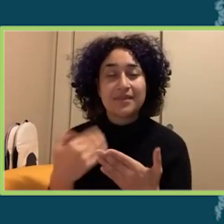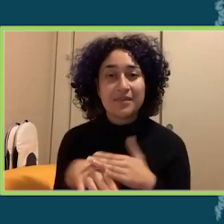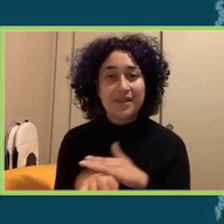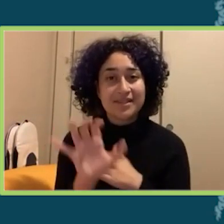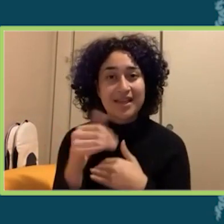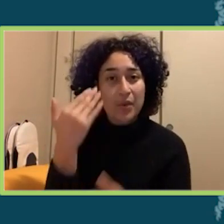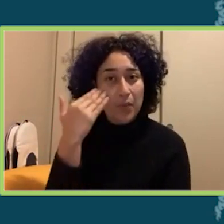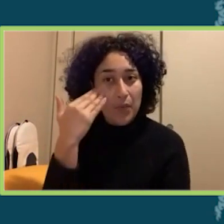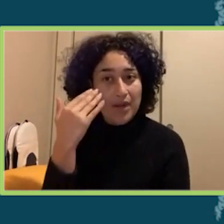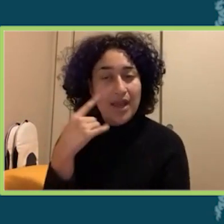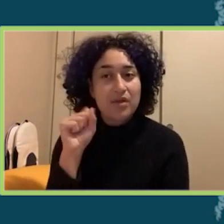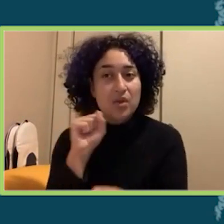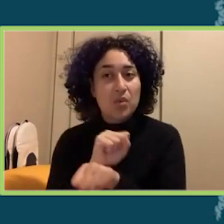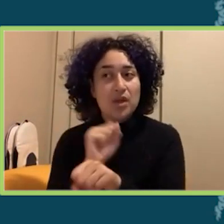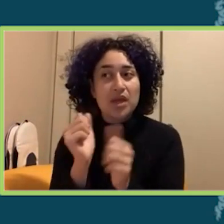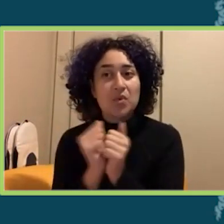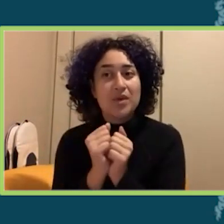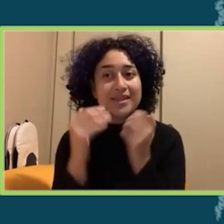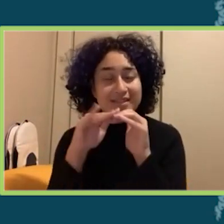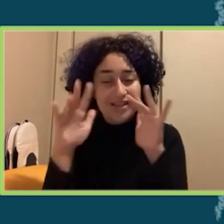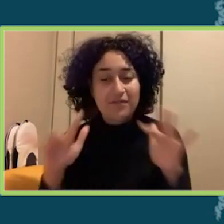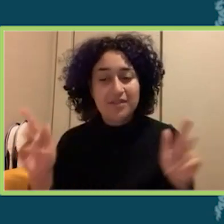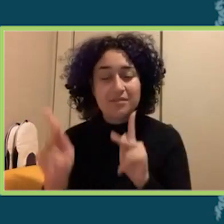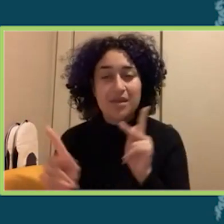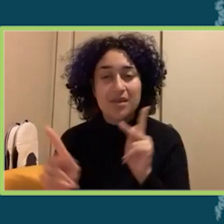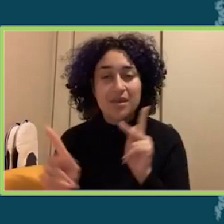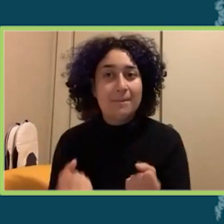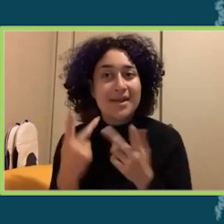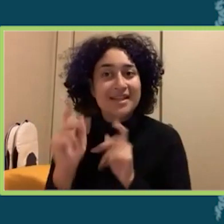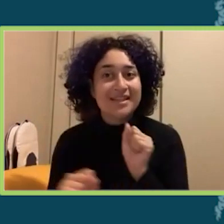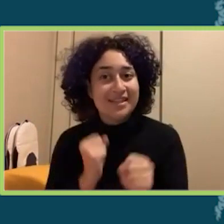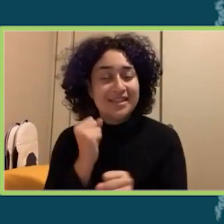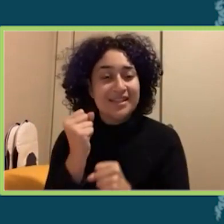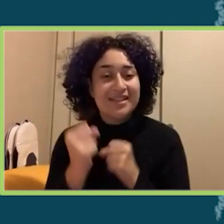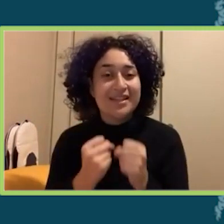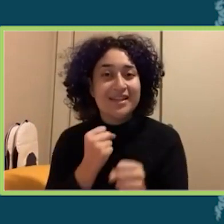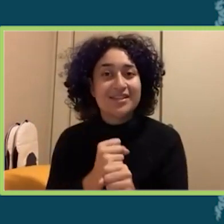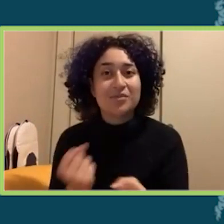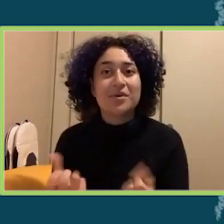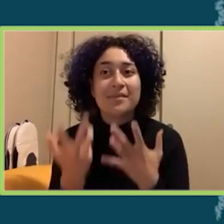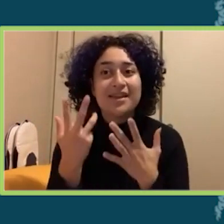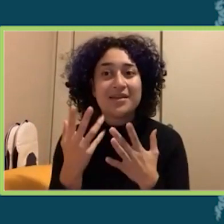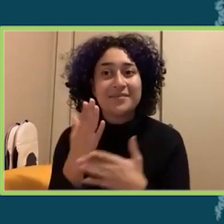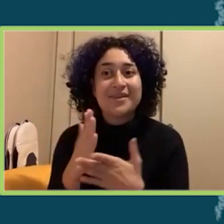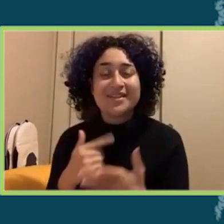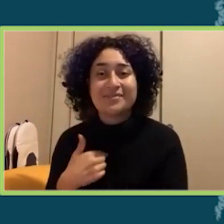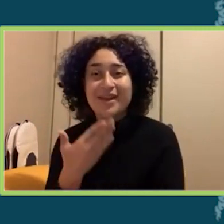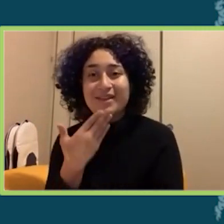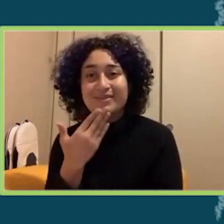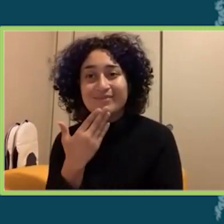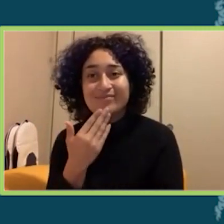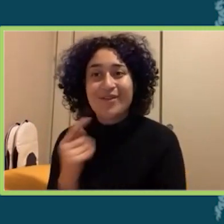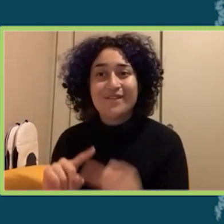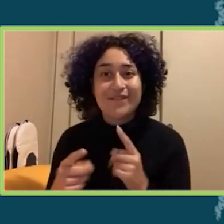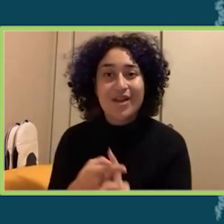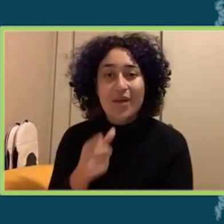with diverse people for many years, there were many traits of my dear friend who